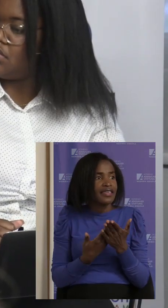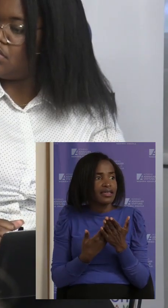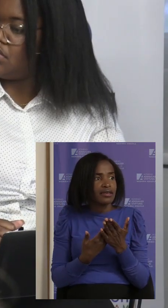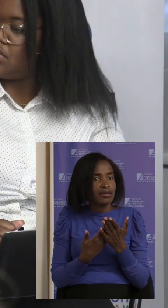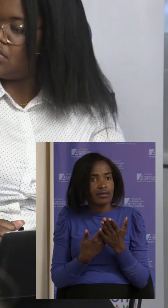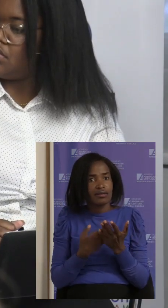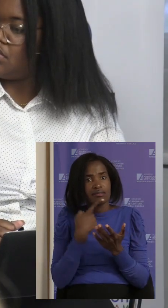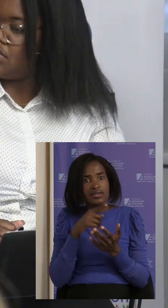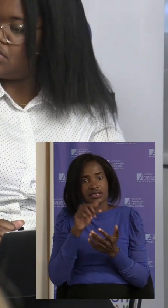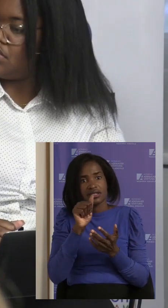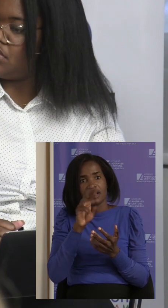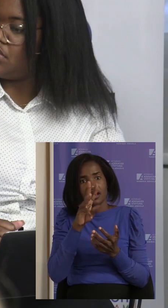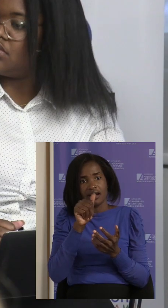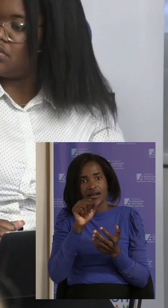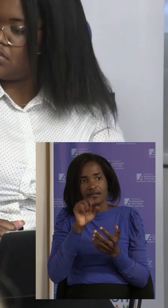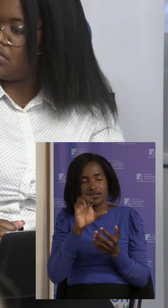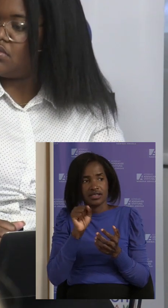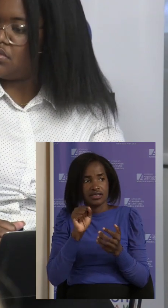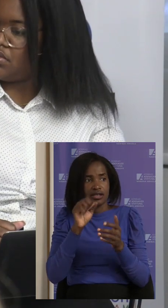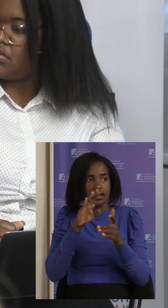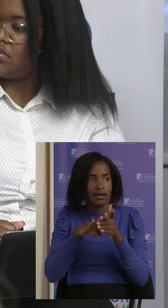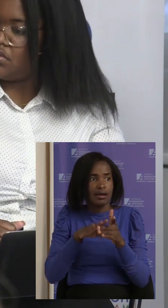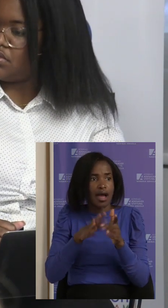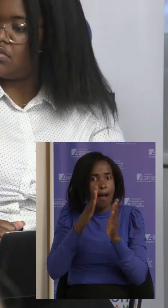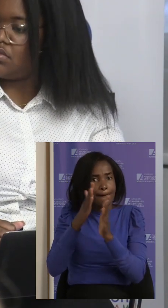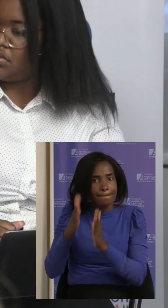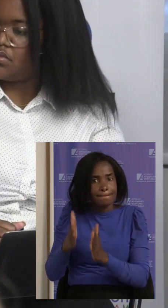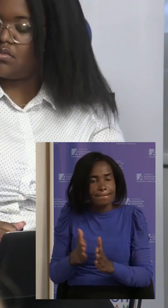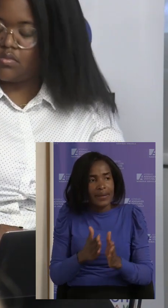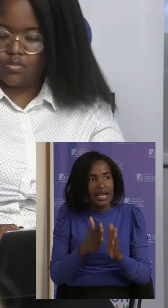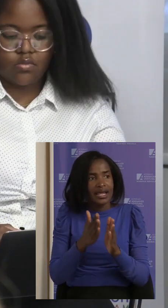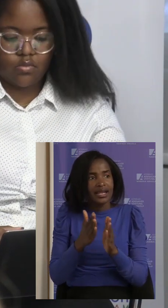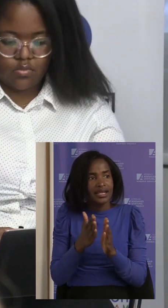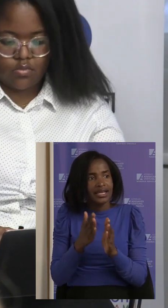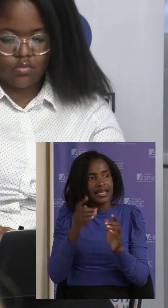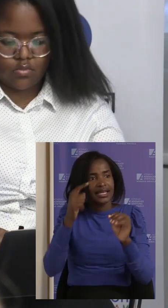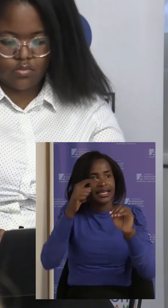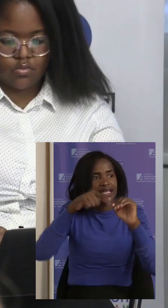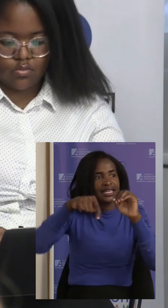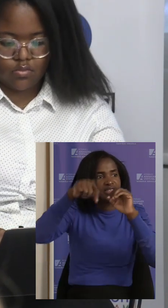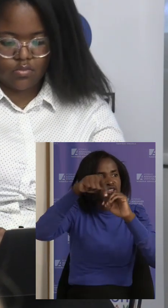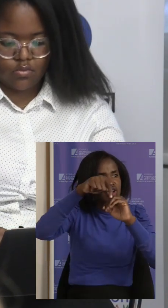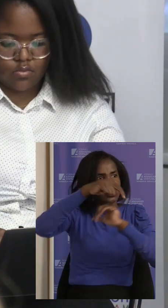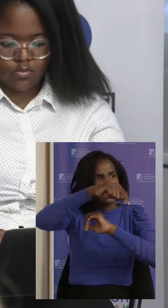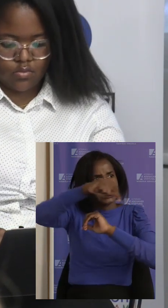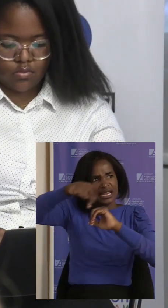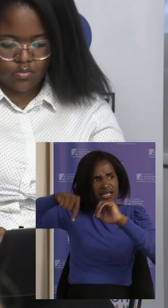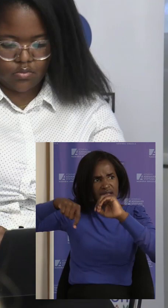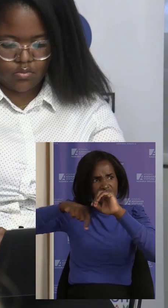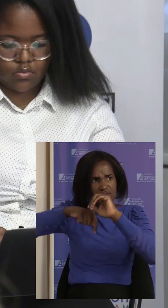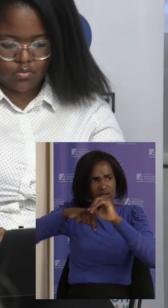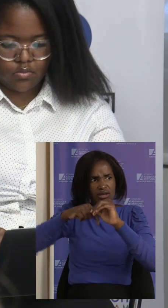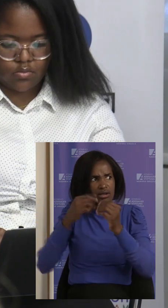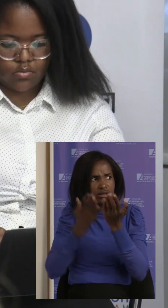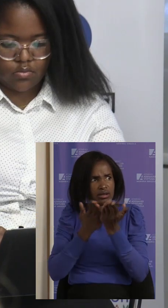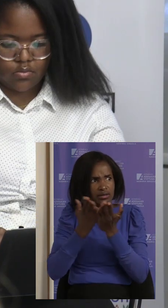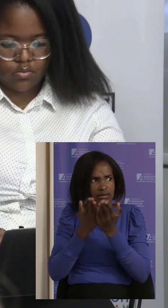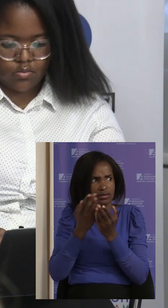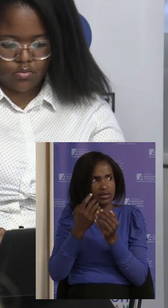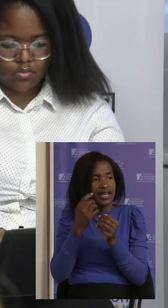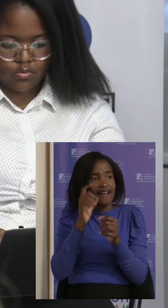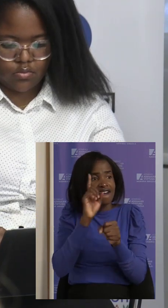Abases, for the contribution on the planning and the internal and external efficiency. And just to come back to